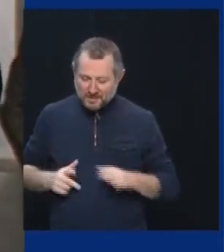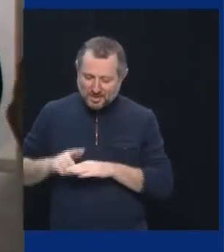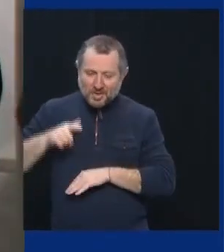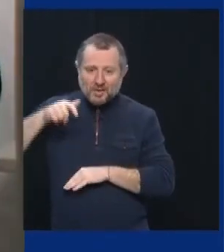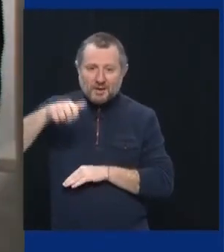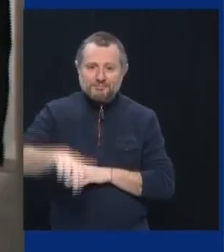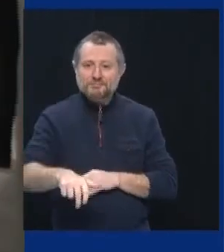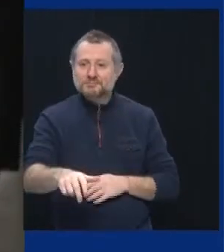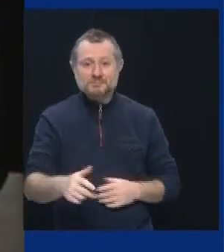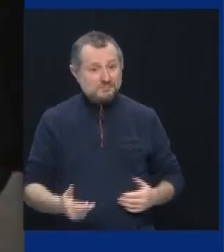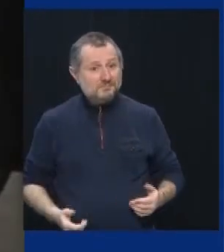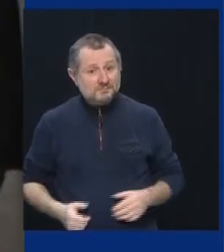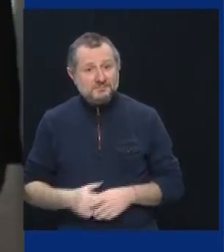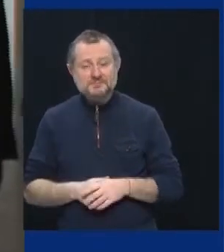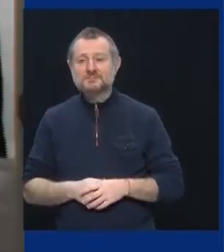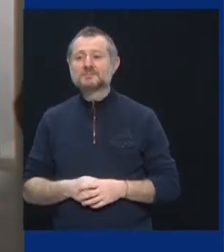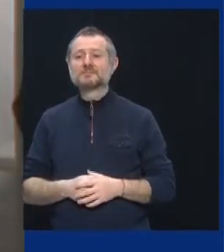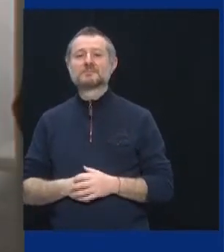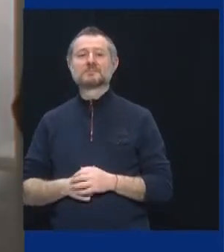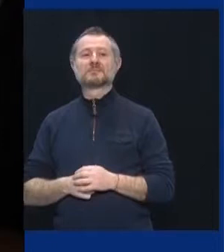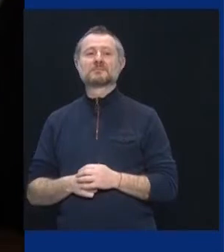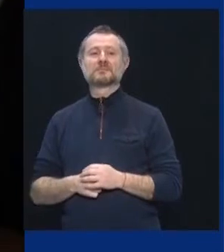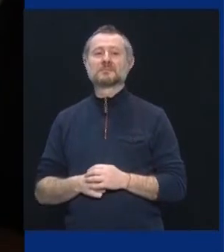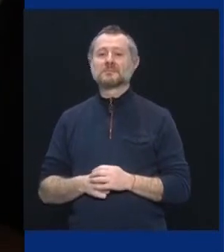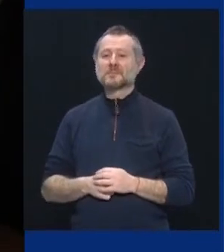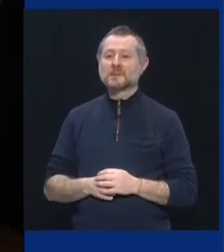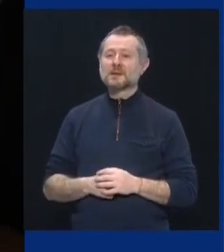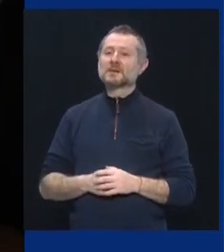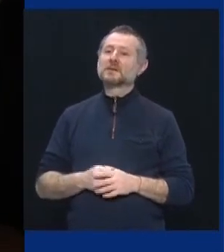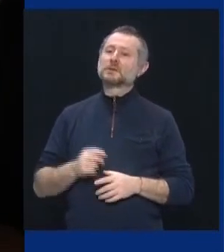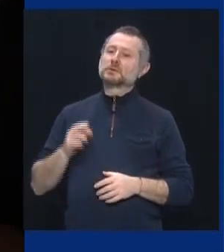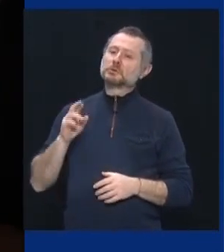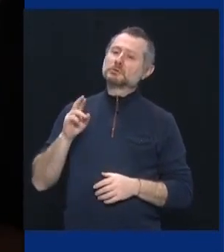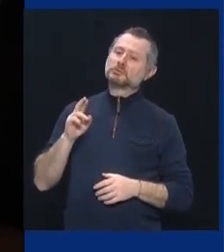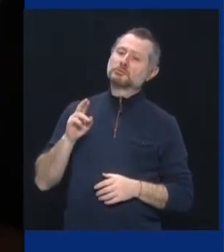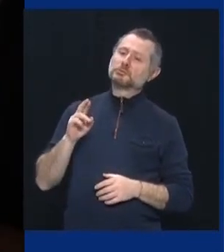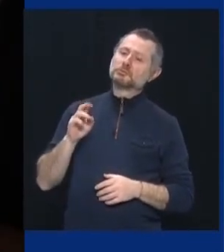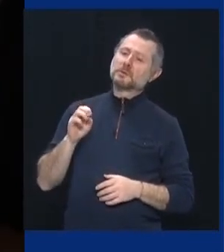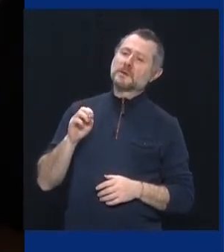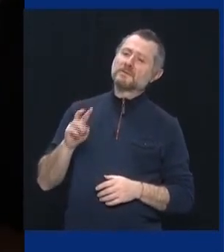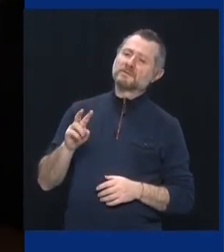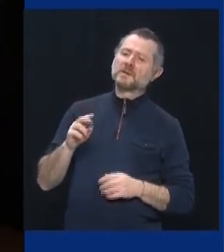The reverends can explain to you what my mother meant